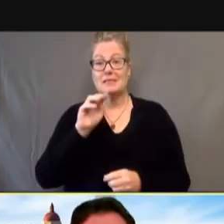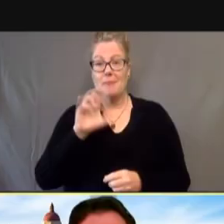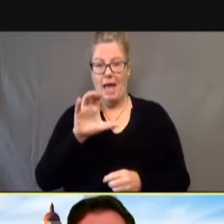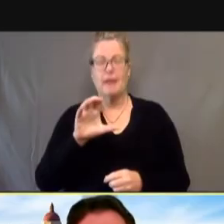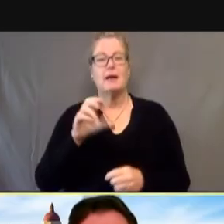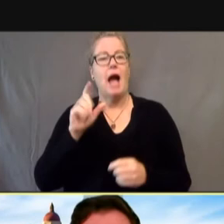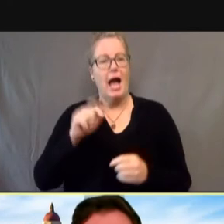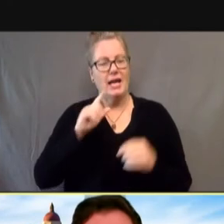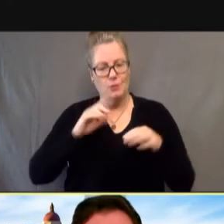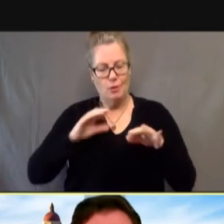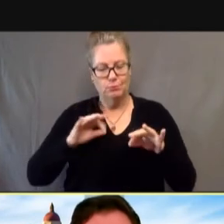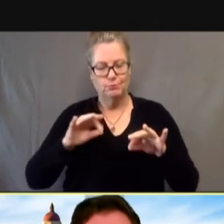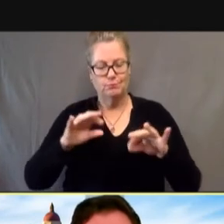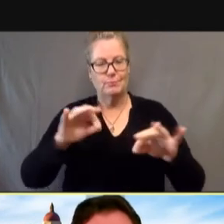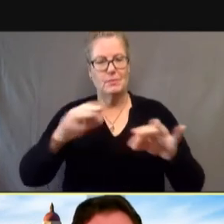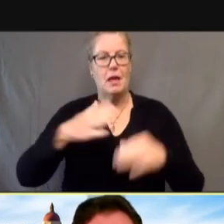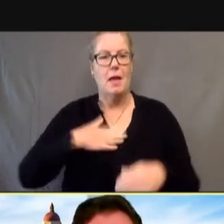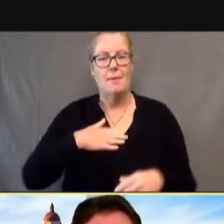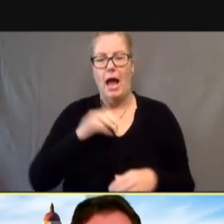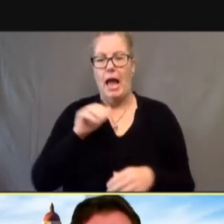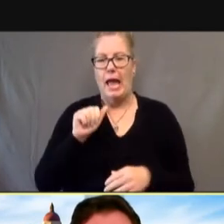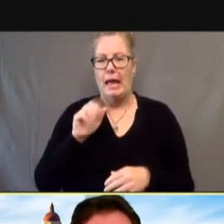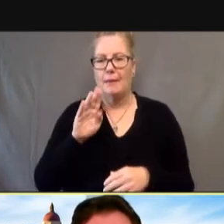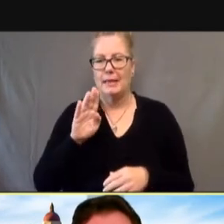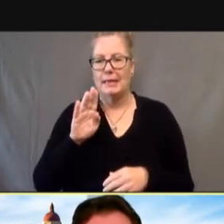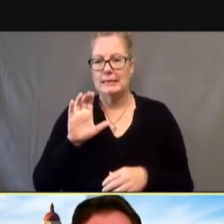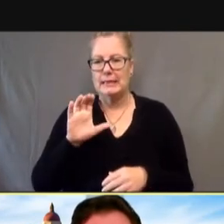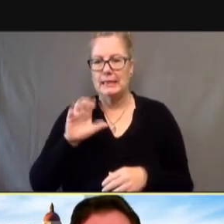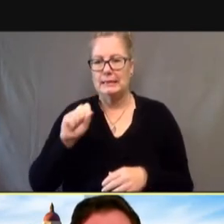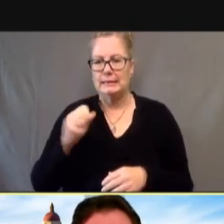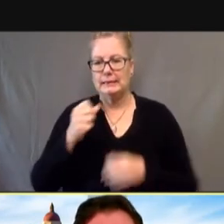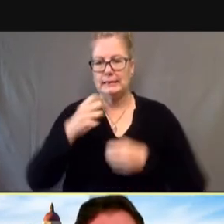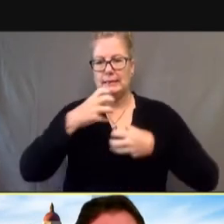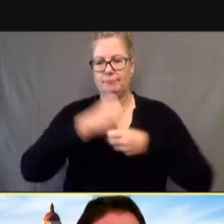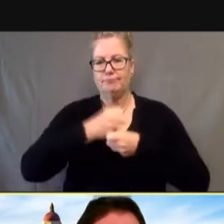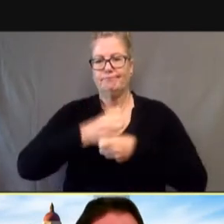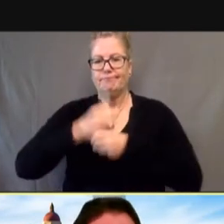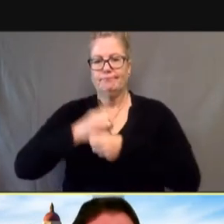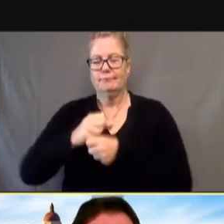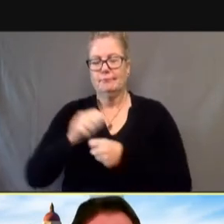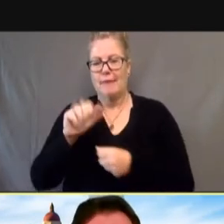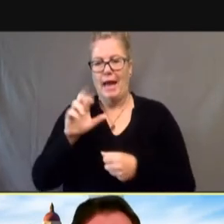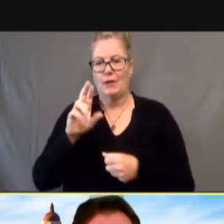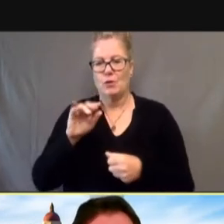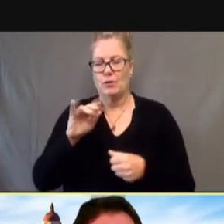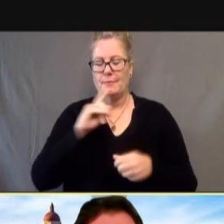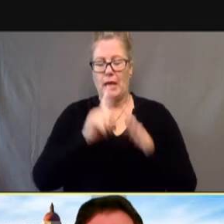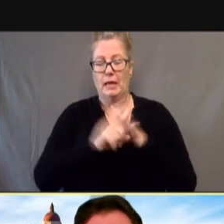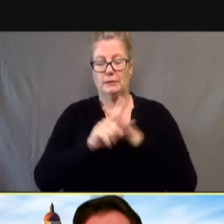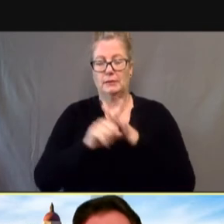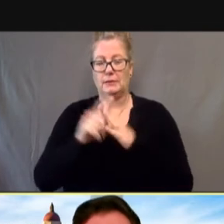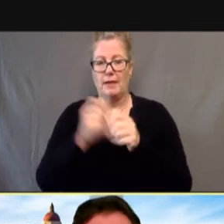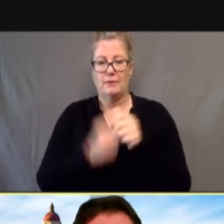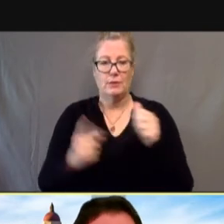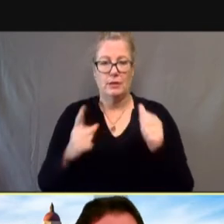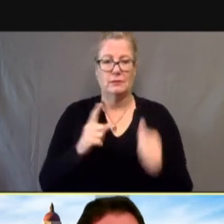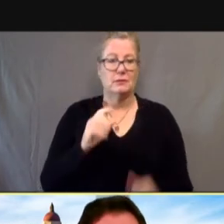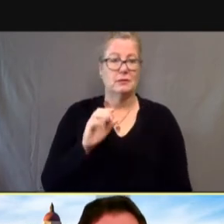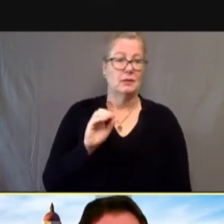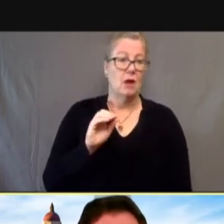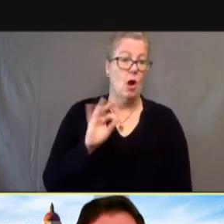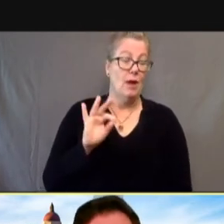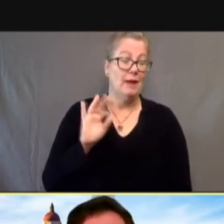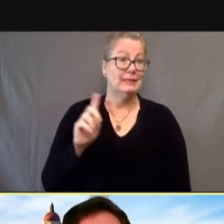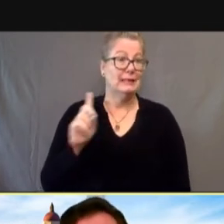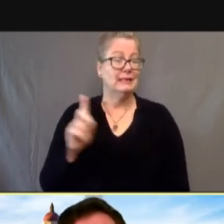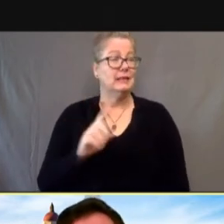sort of alphabet soup of acronyms that exist everywhere, including things like the OFDD and the